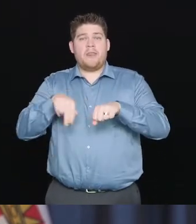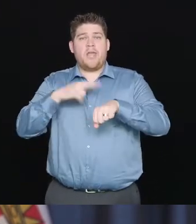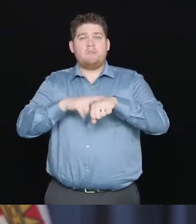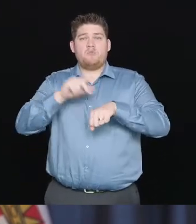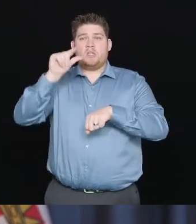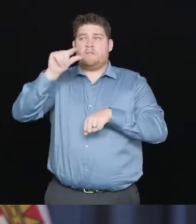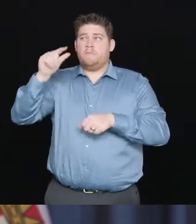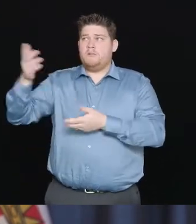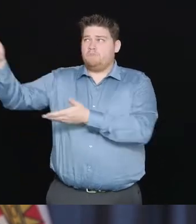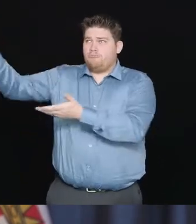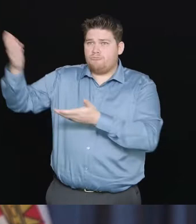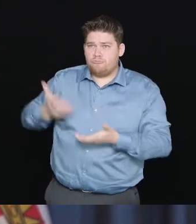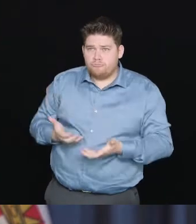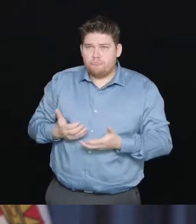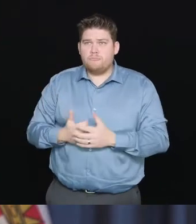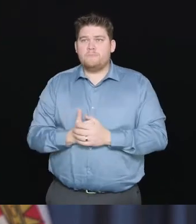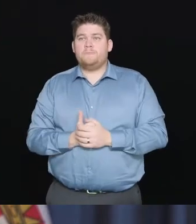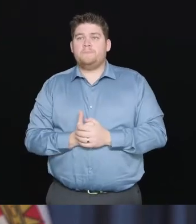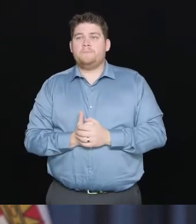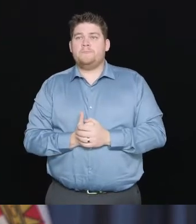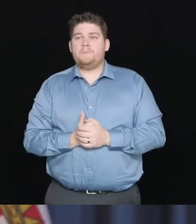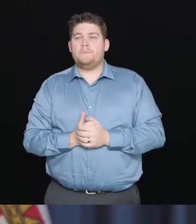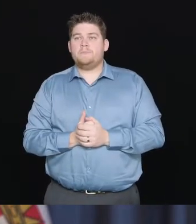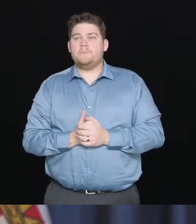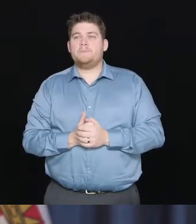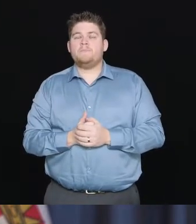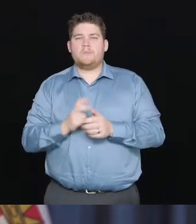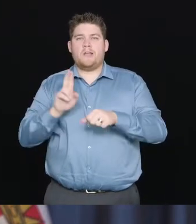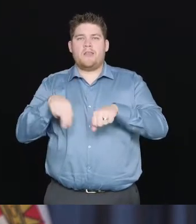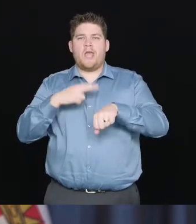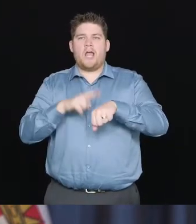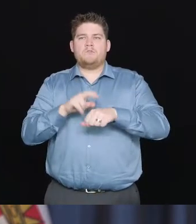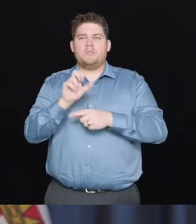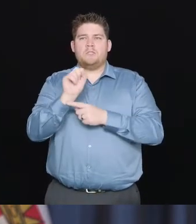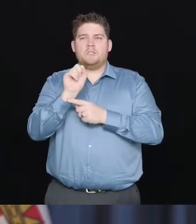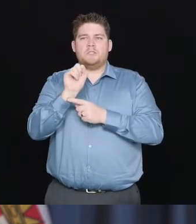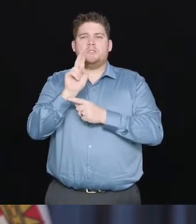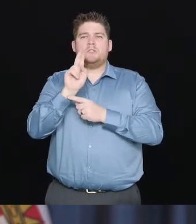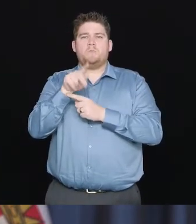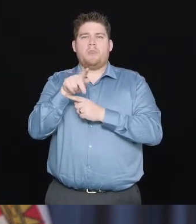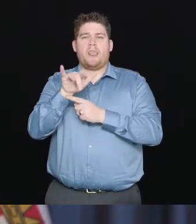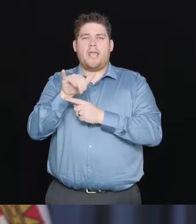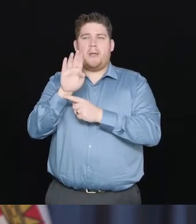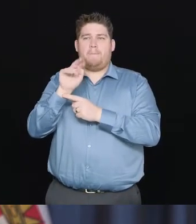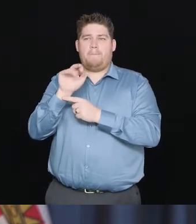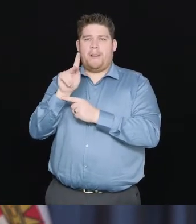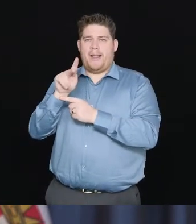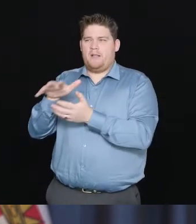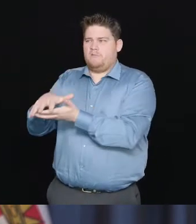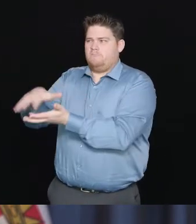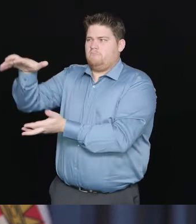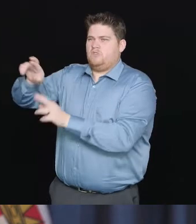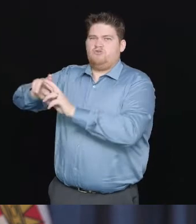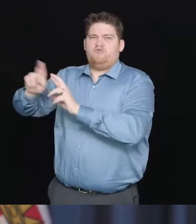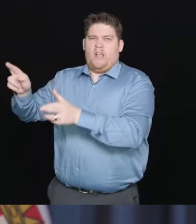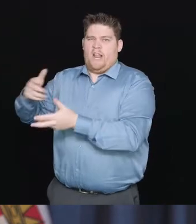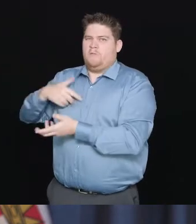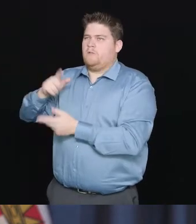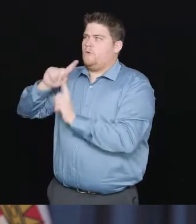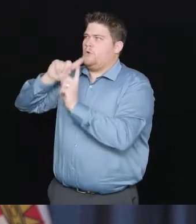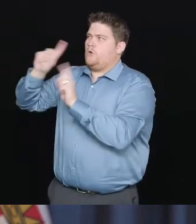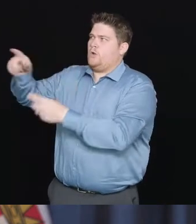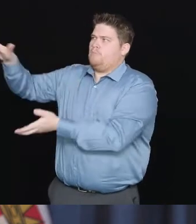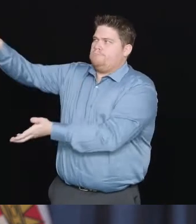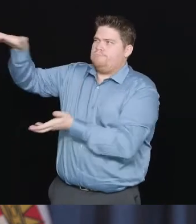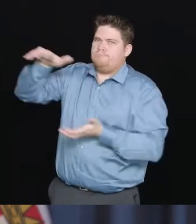and also small sources of supply that we have received. Obviously, we are working very diligently and have been